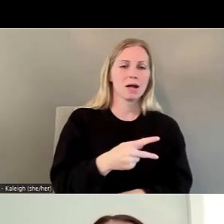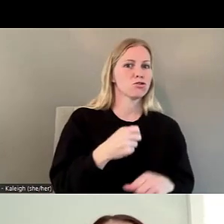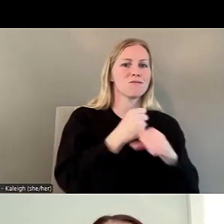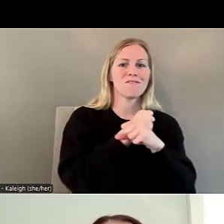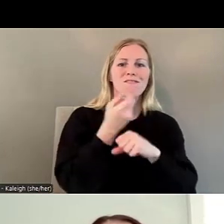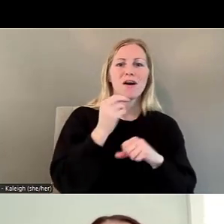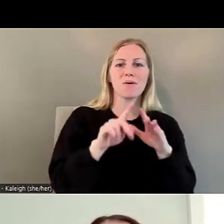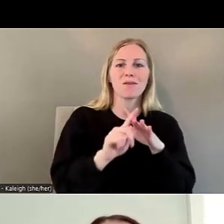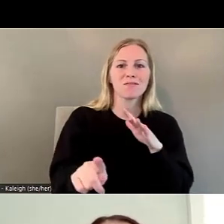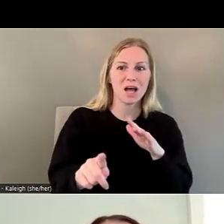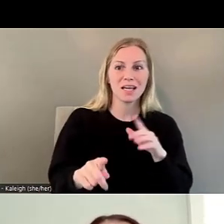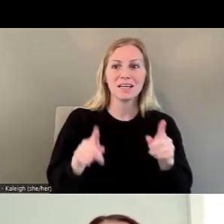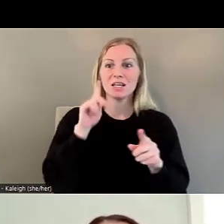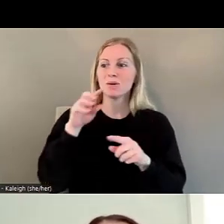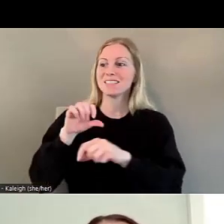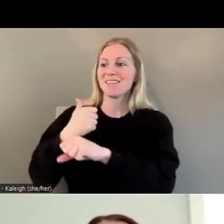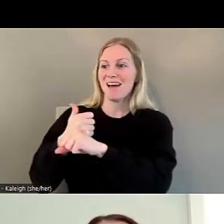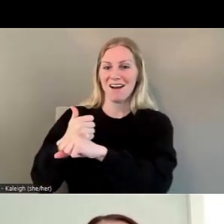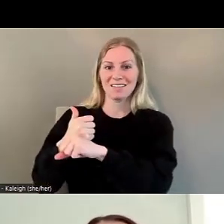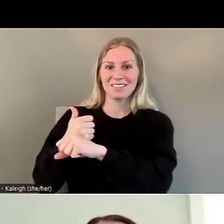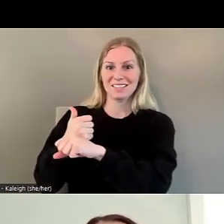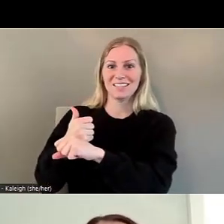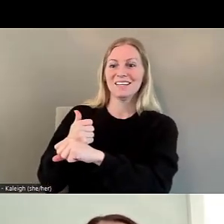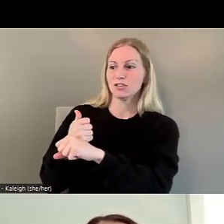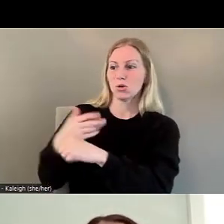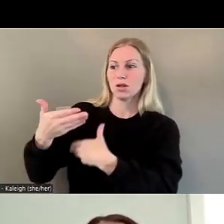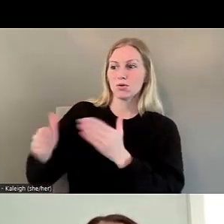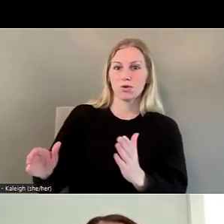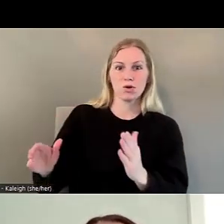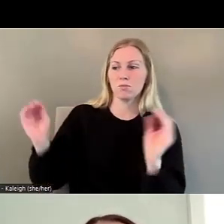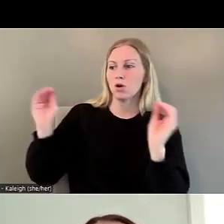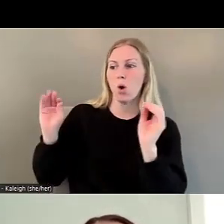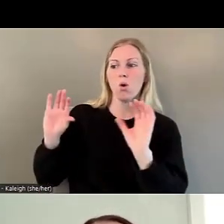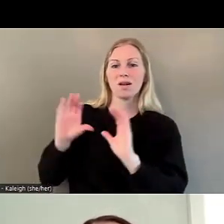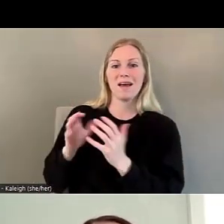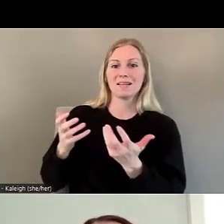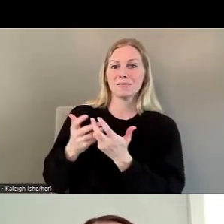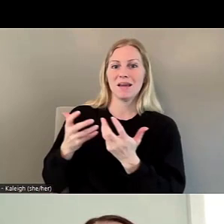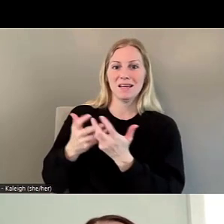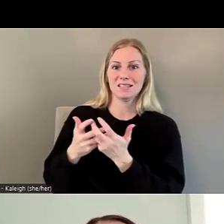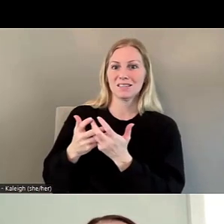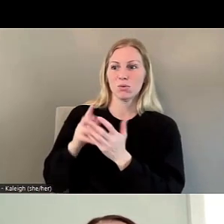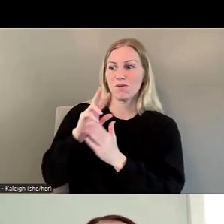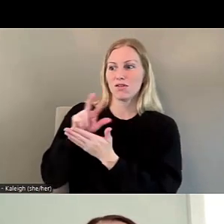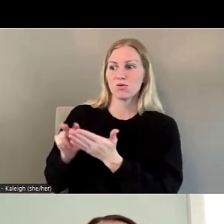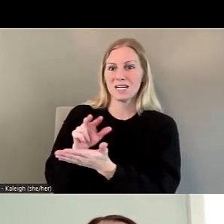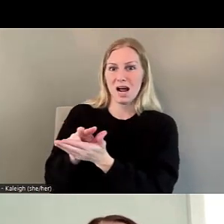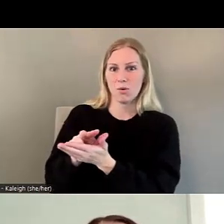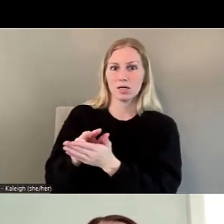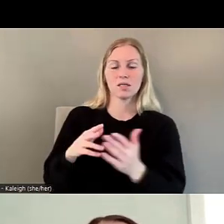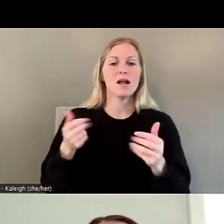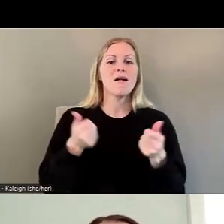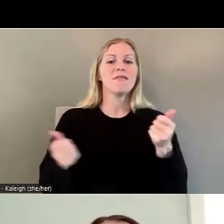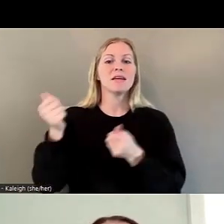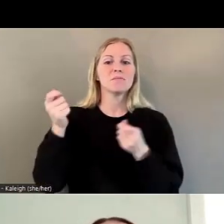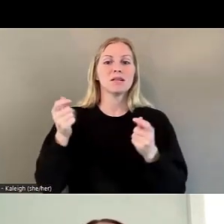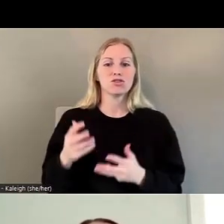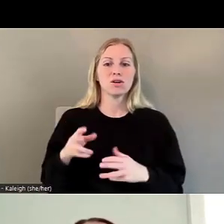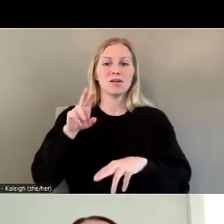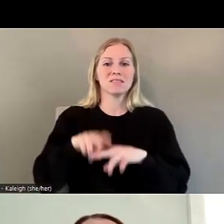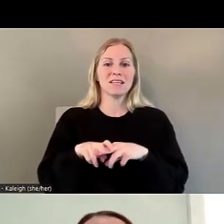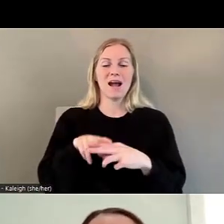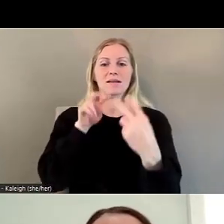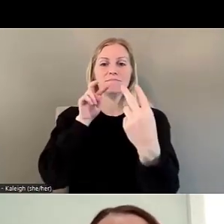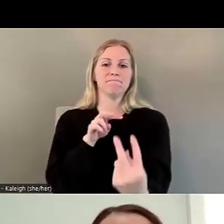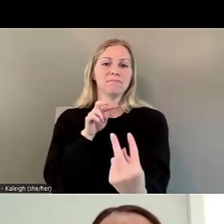his classmates for 3 hours. During that time, it was documented that this administrator sat and just stared at Cole, not speaking to him